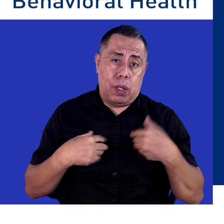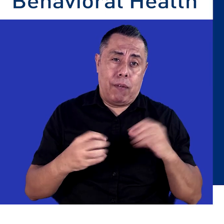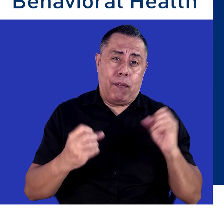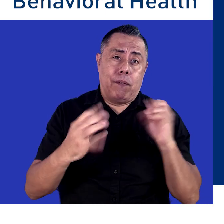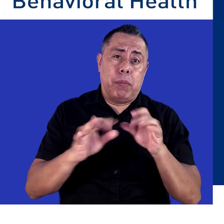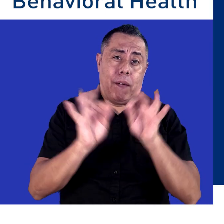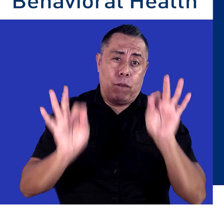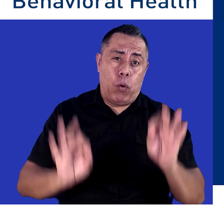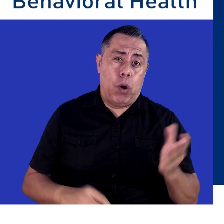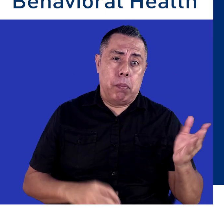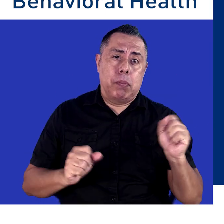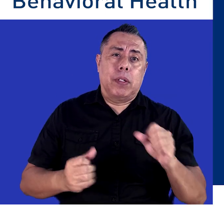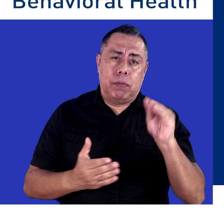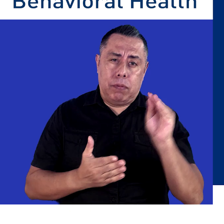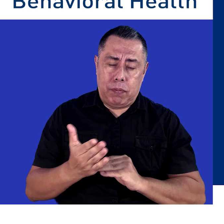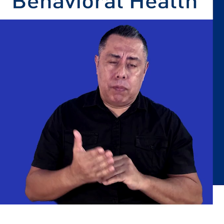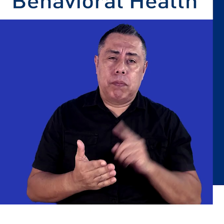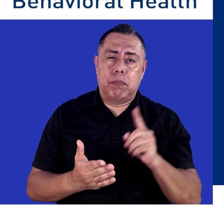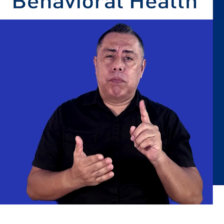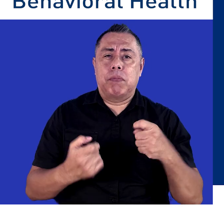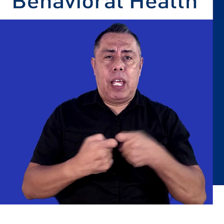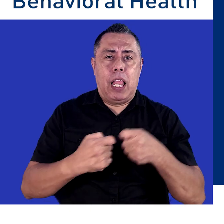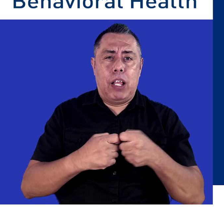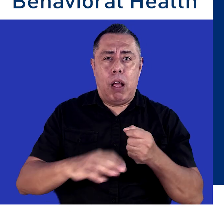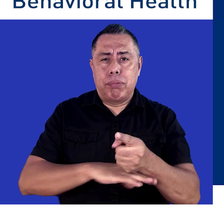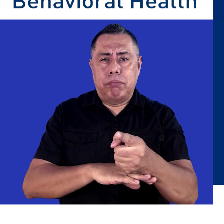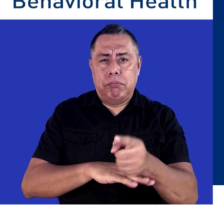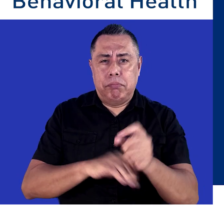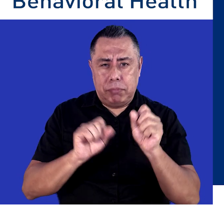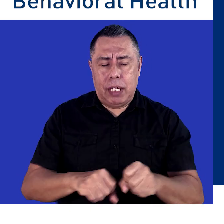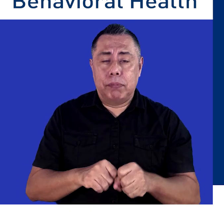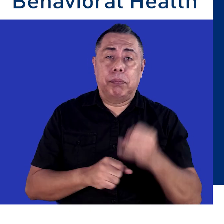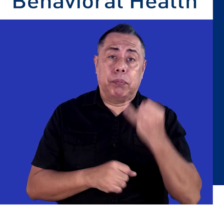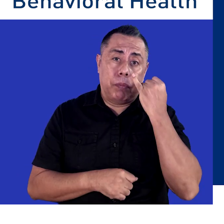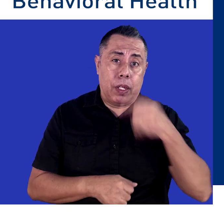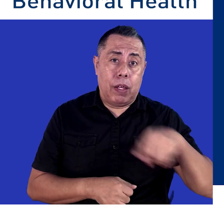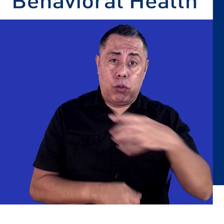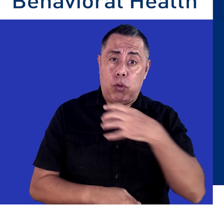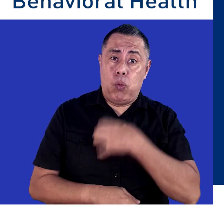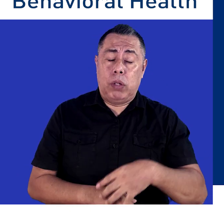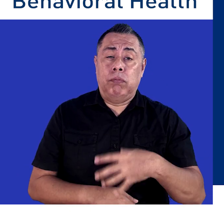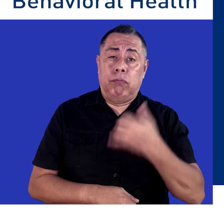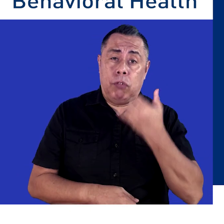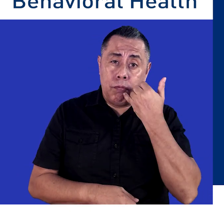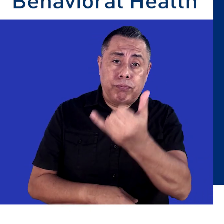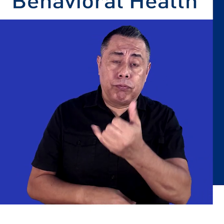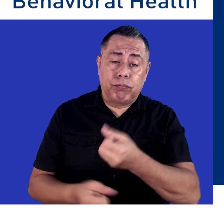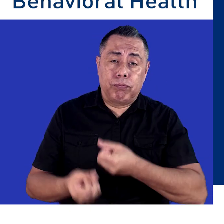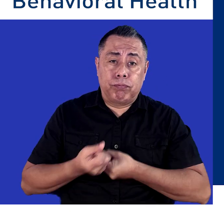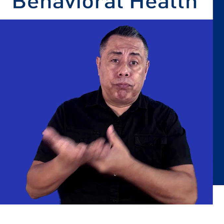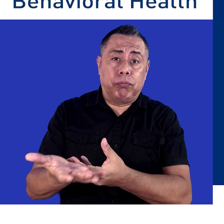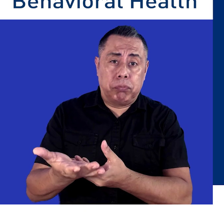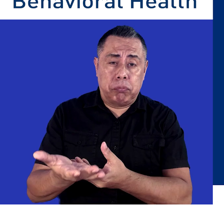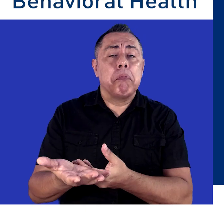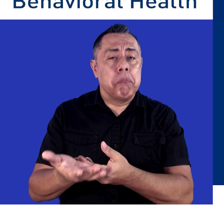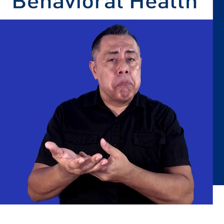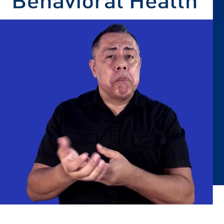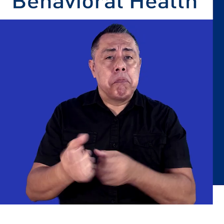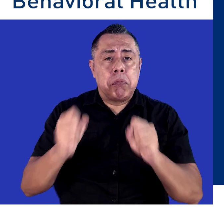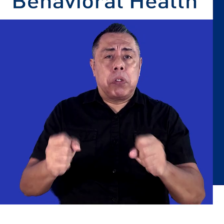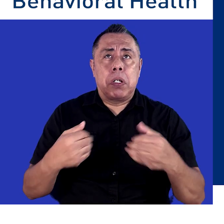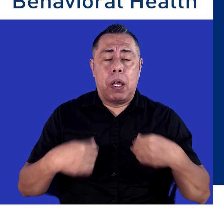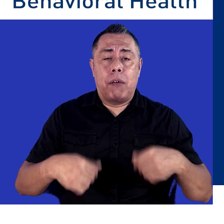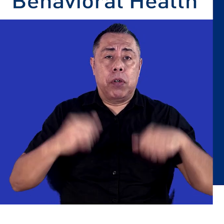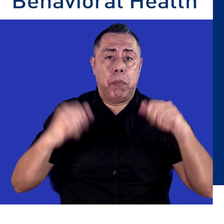can be completed and submitted electronically. For those wishing to provide verbal comments instead,